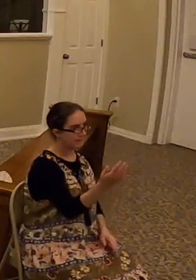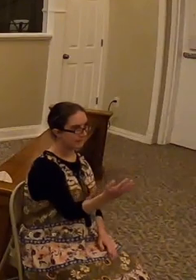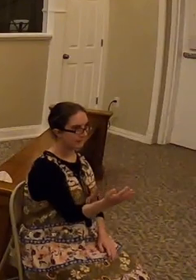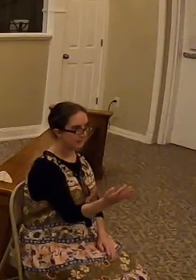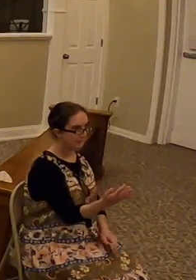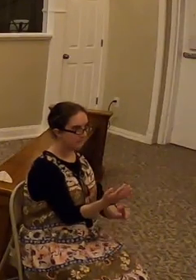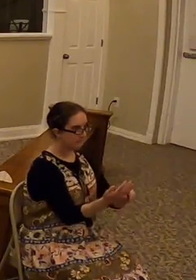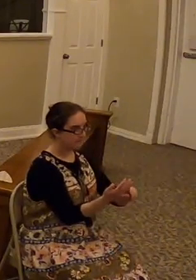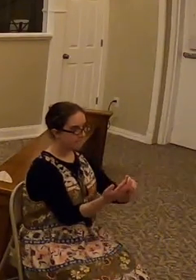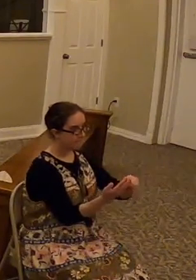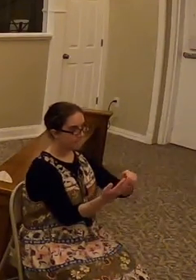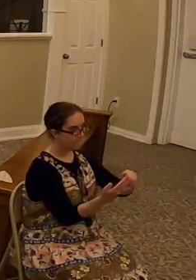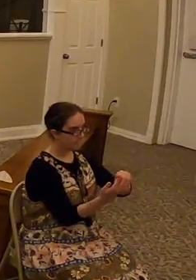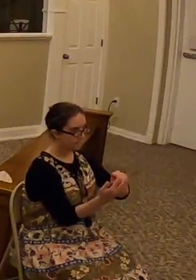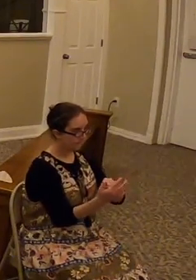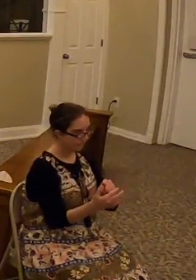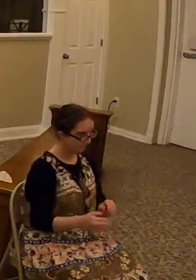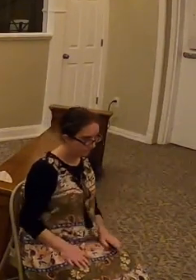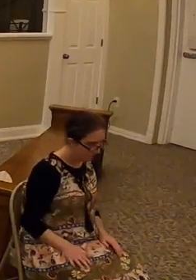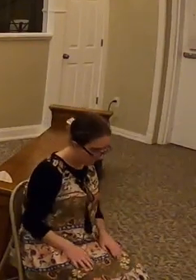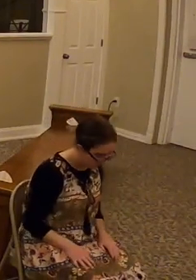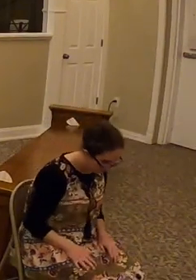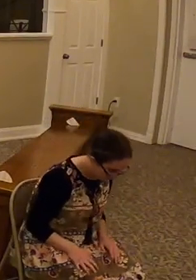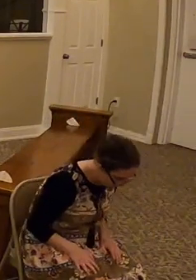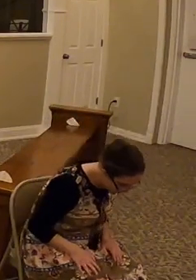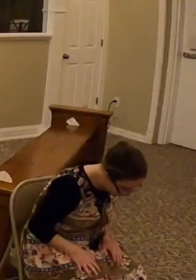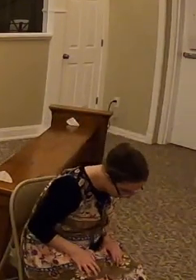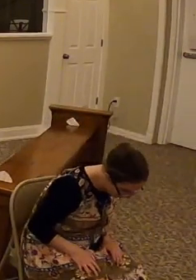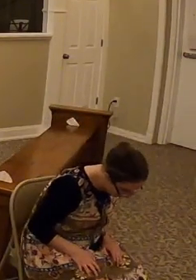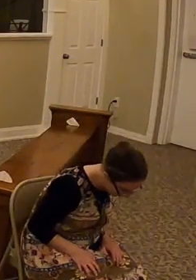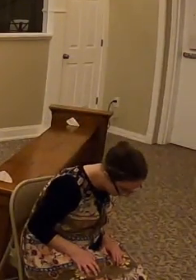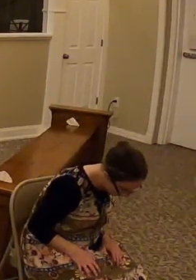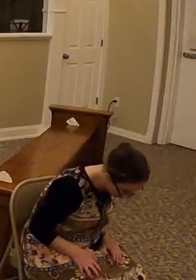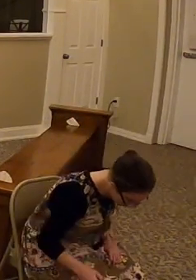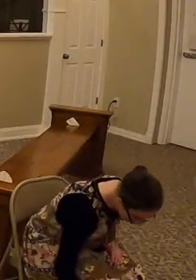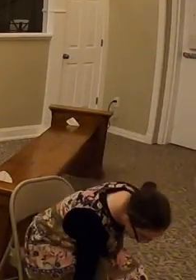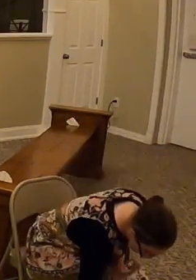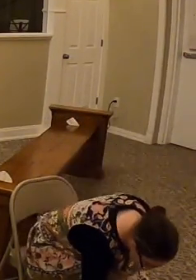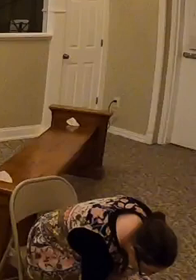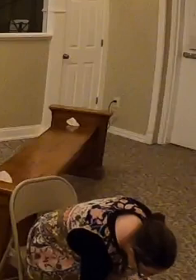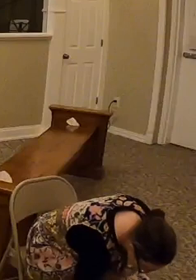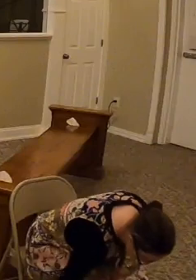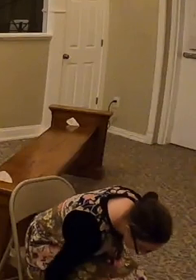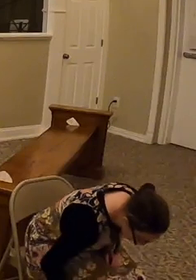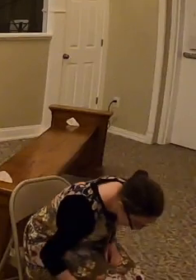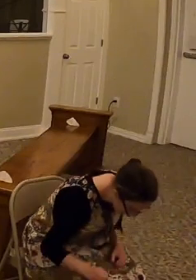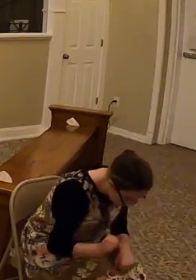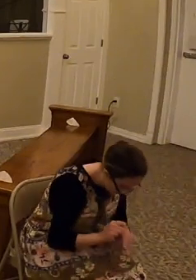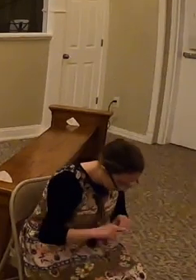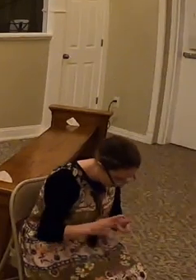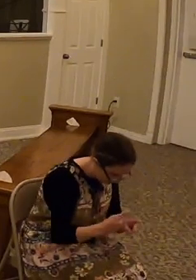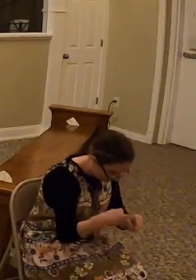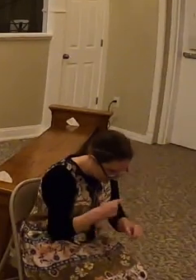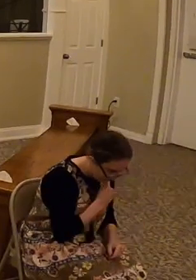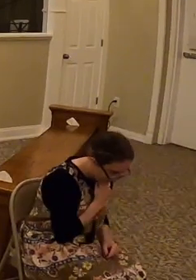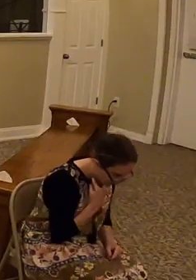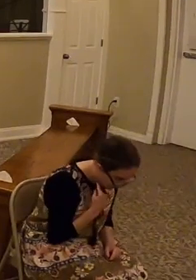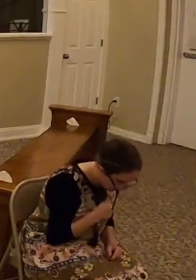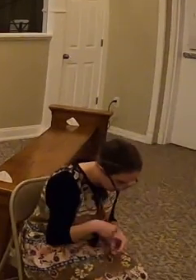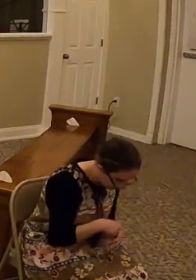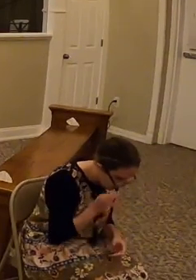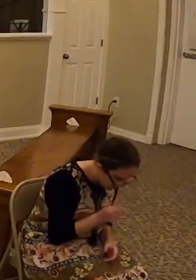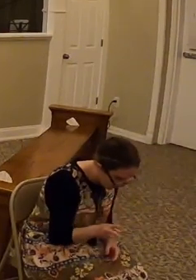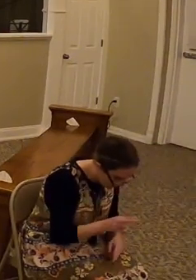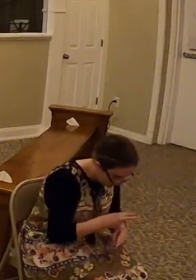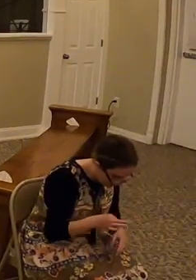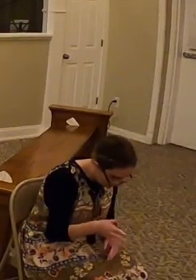fingertips. That's right. Amen. Now, all right. The prophets worked differently from the priests. And in fact,